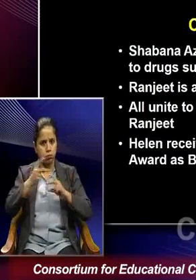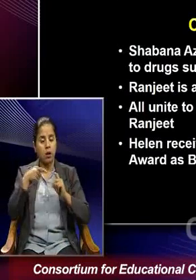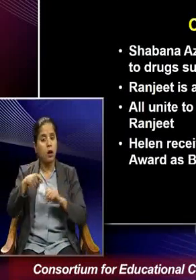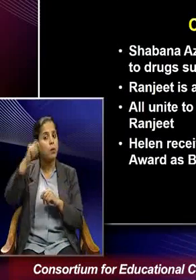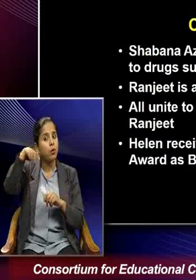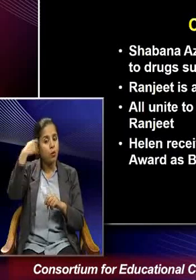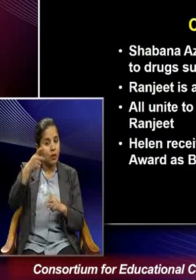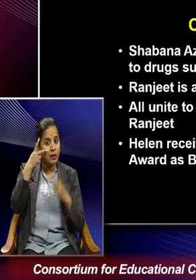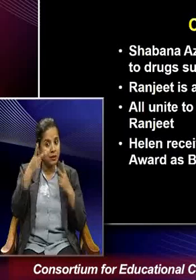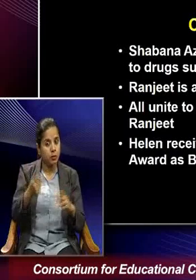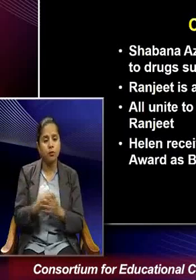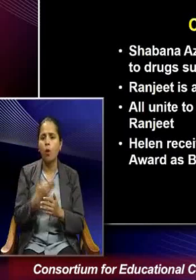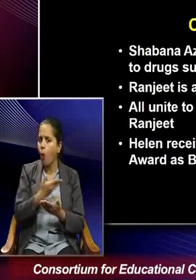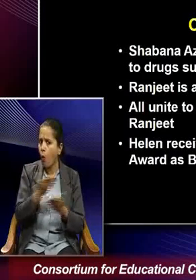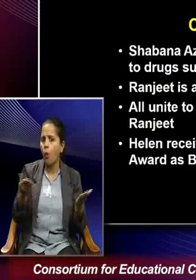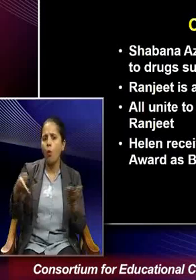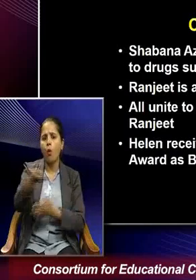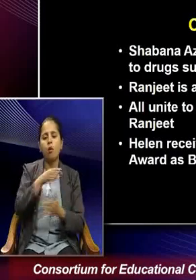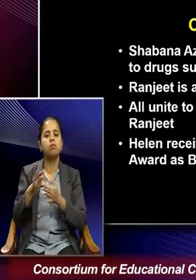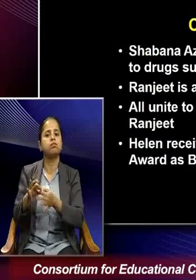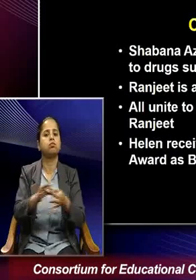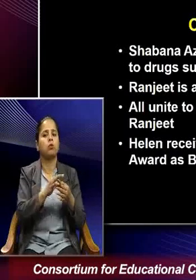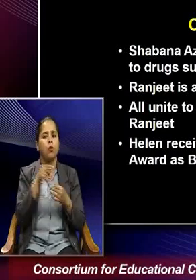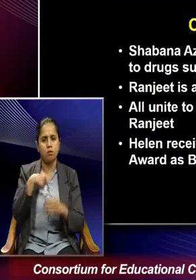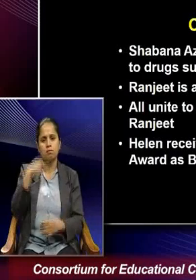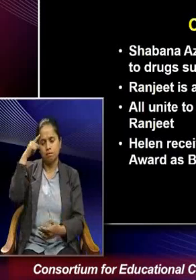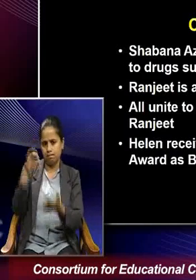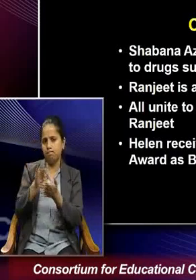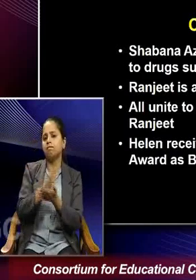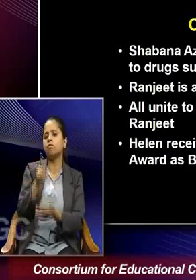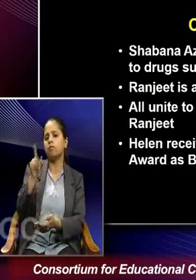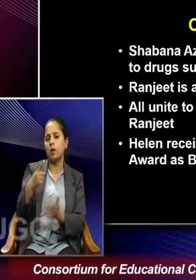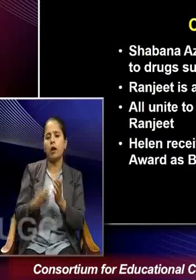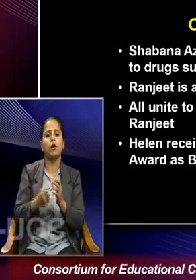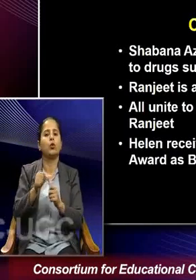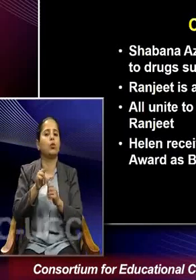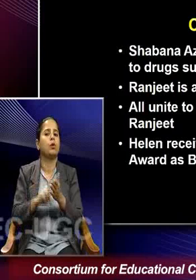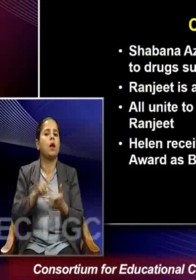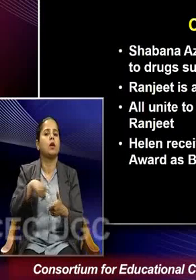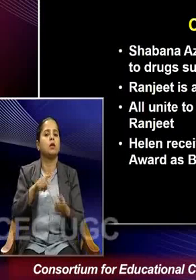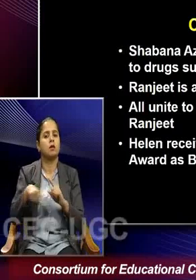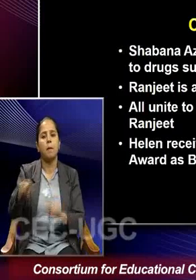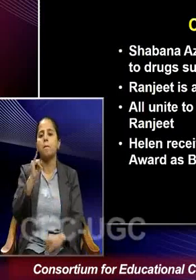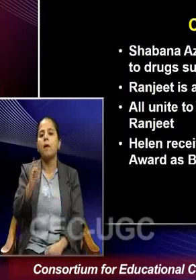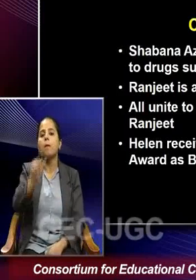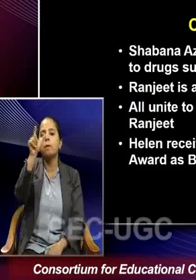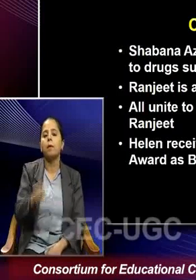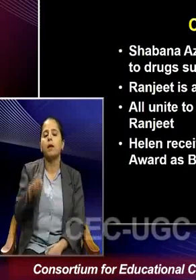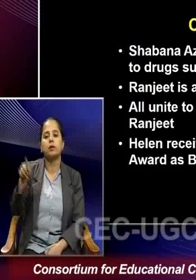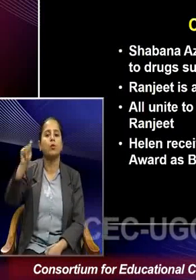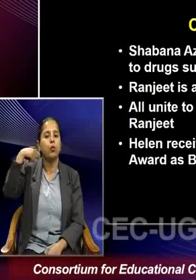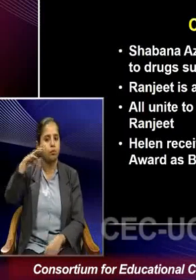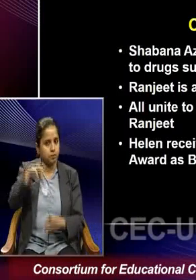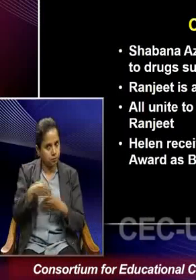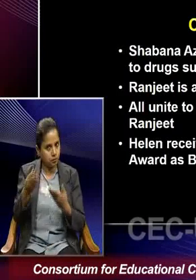film where all of them they unite to seek revenge from Ranjit, who is the villain in the film. And